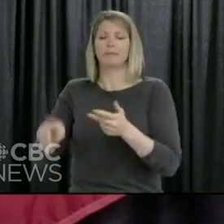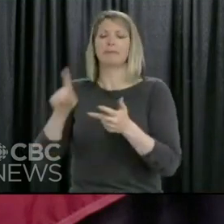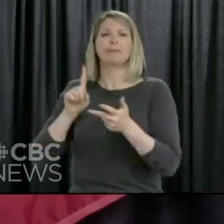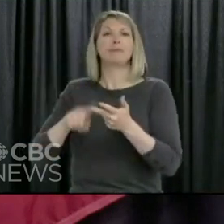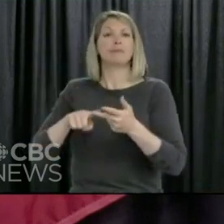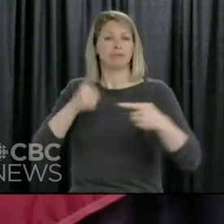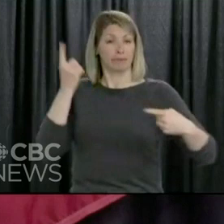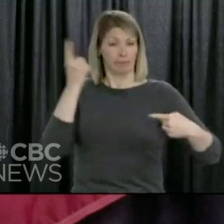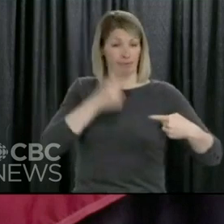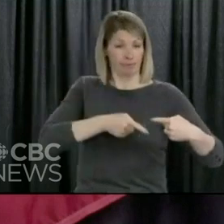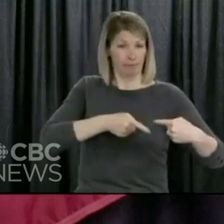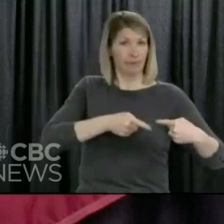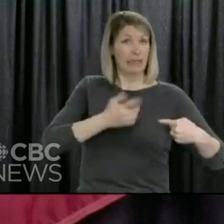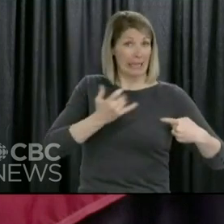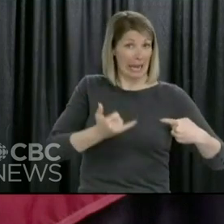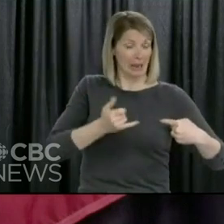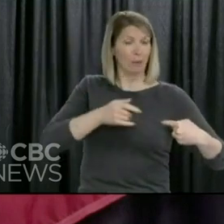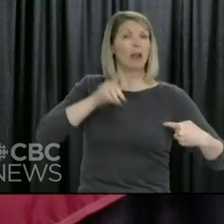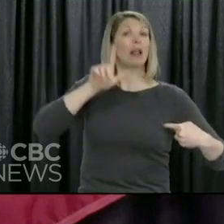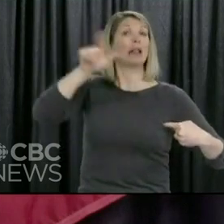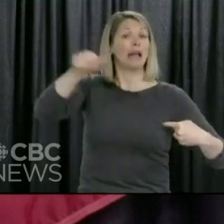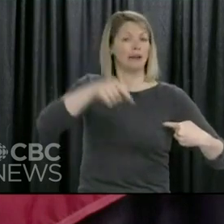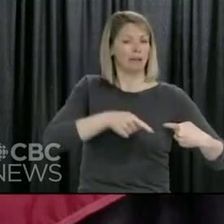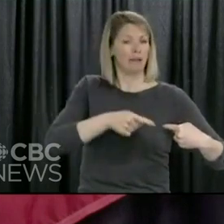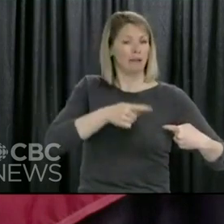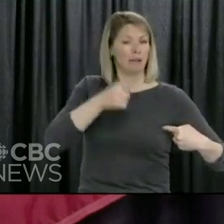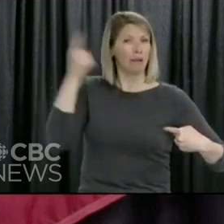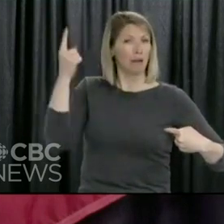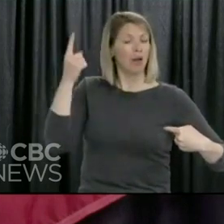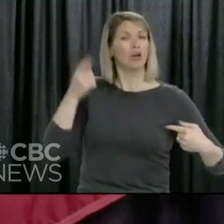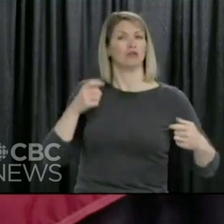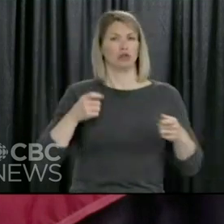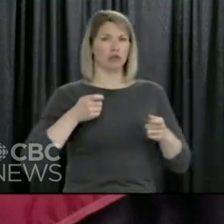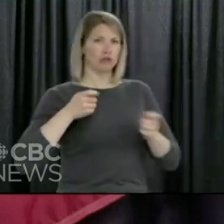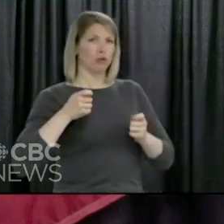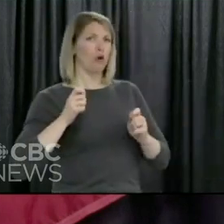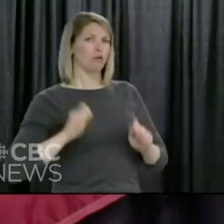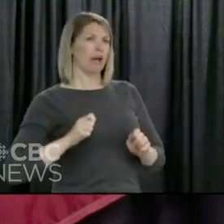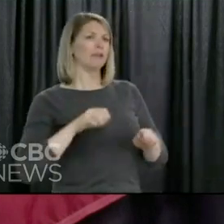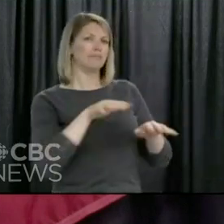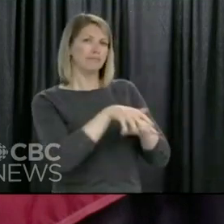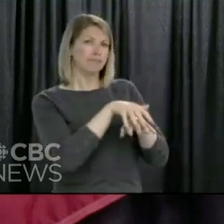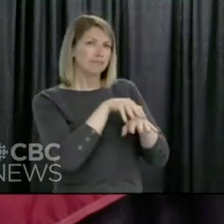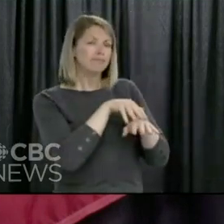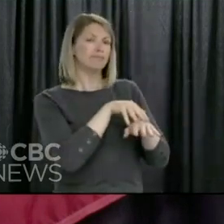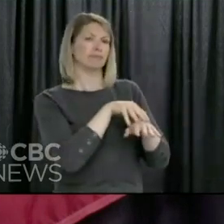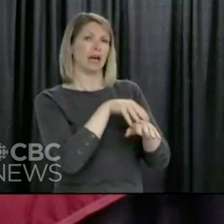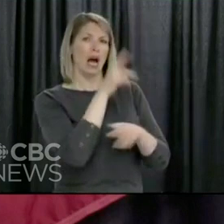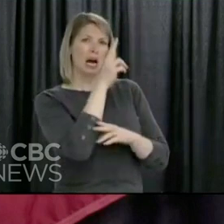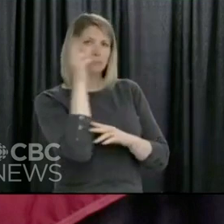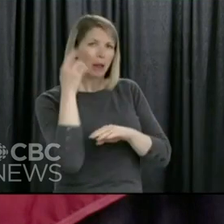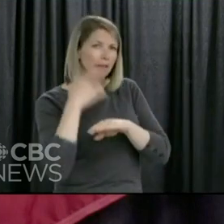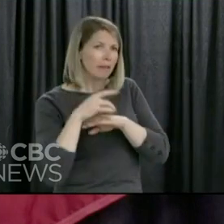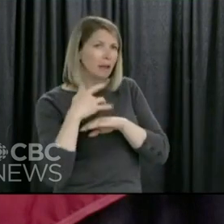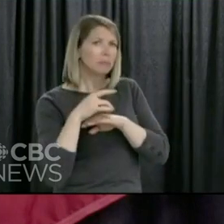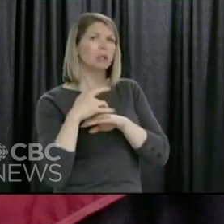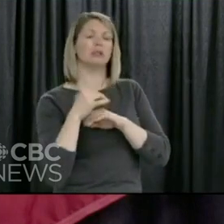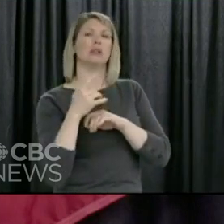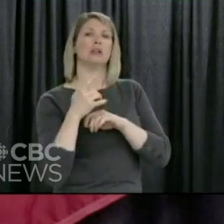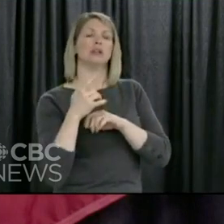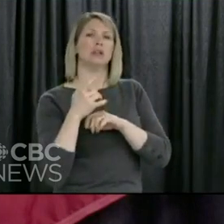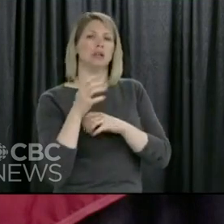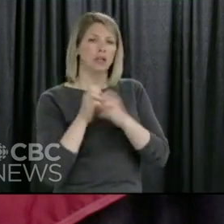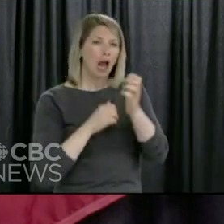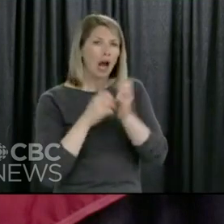COVID still exists, and we must make sure that we can appropriately respond with the proper, PPE